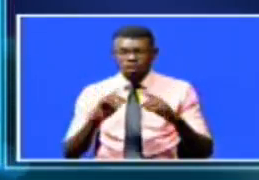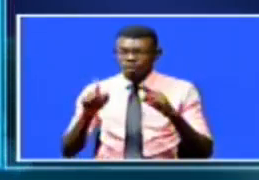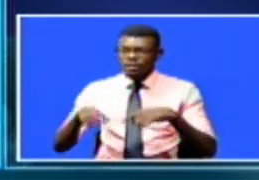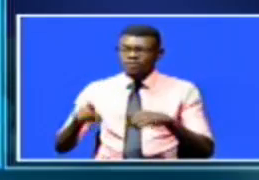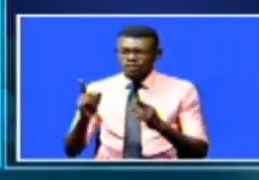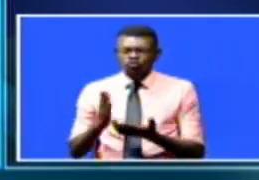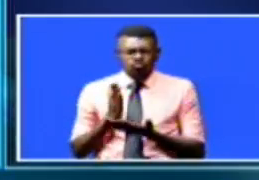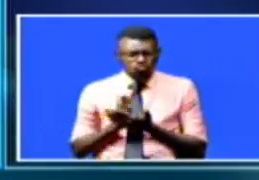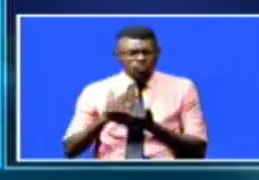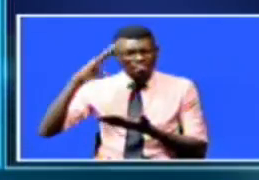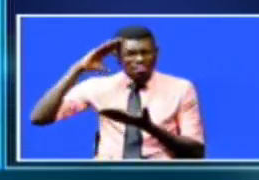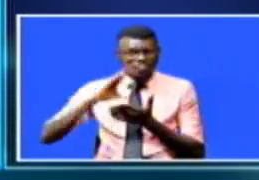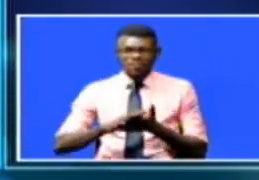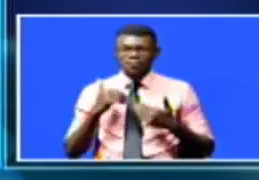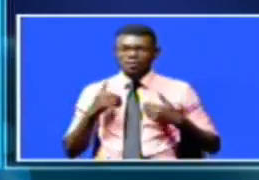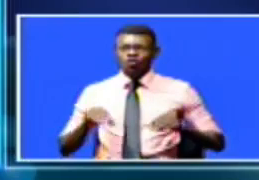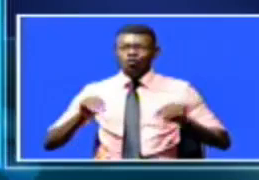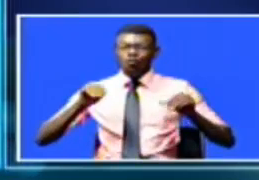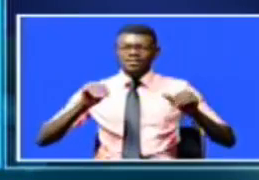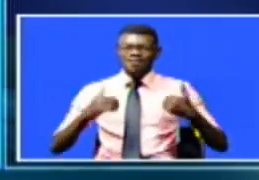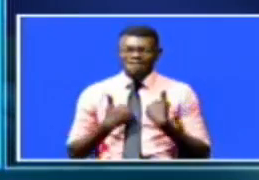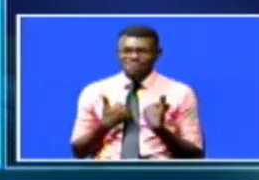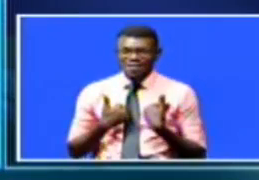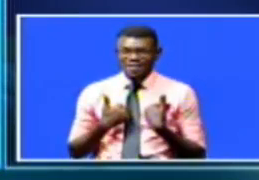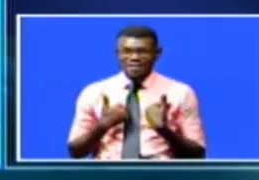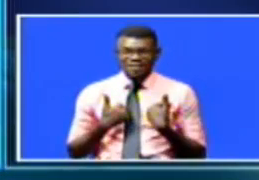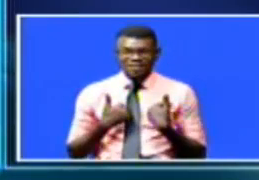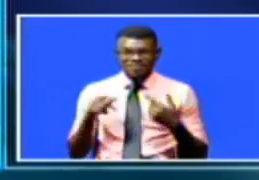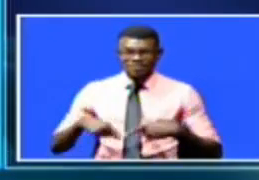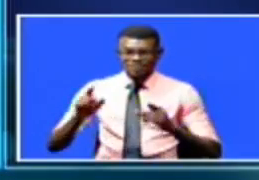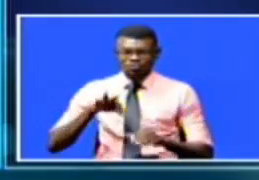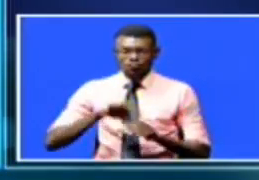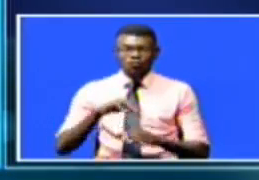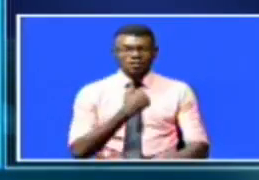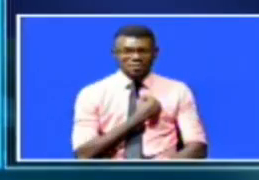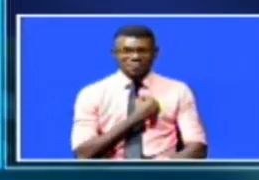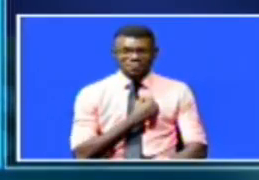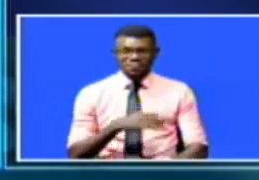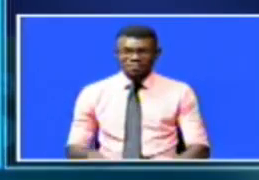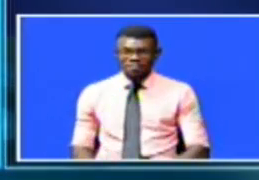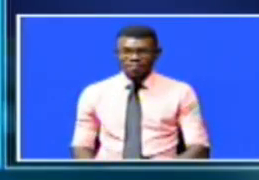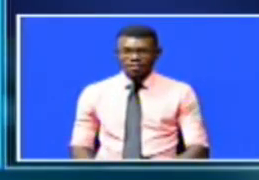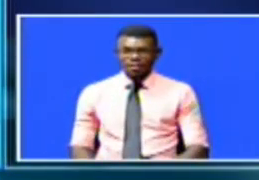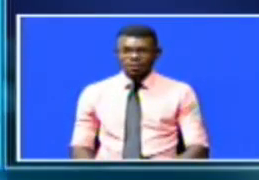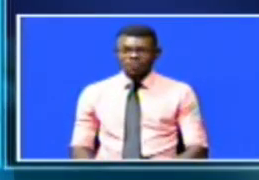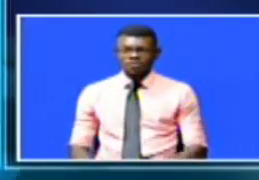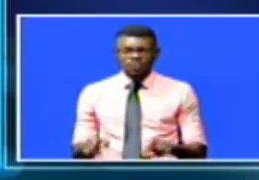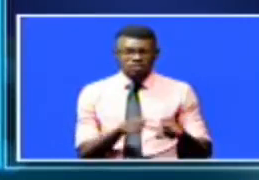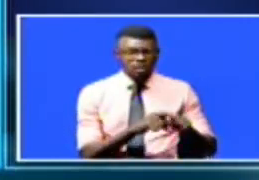believed in merits, that is why I believe she voted for me. And one of the things that